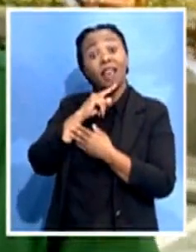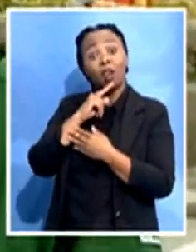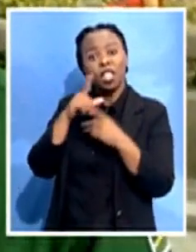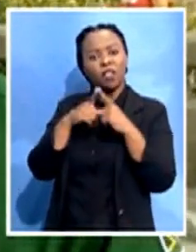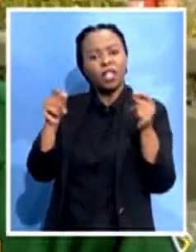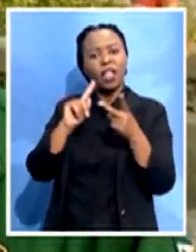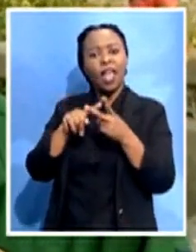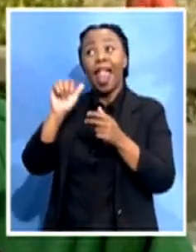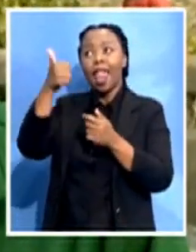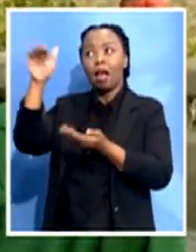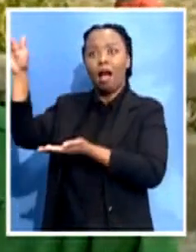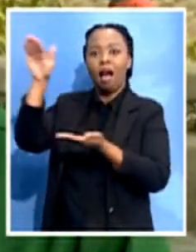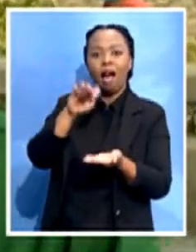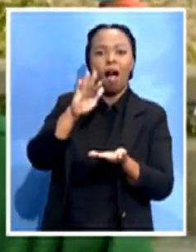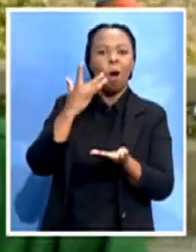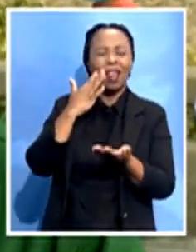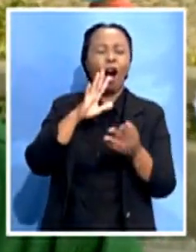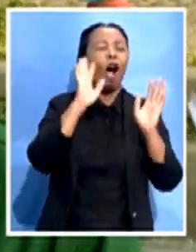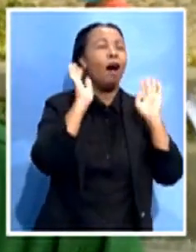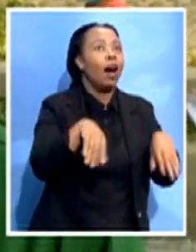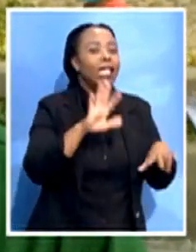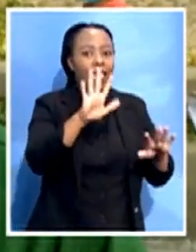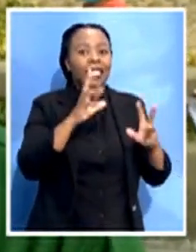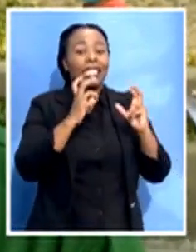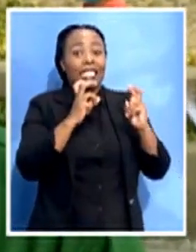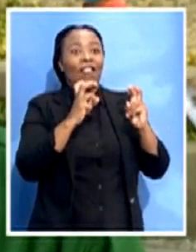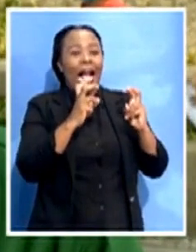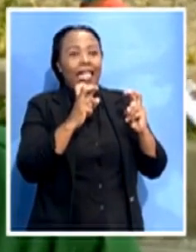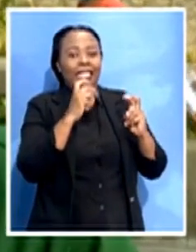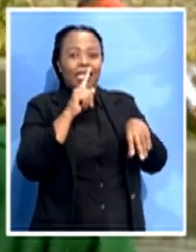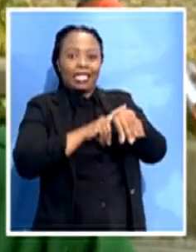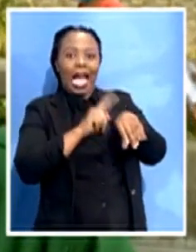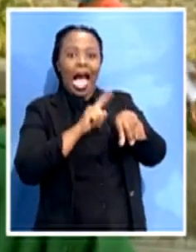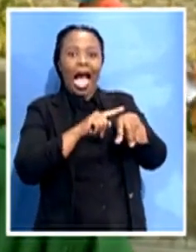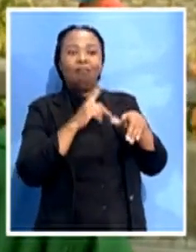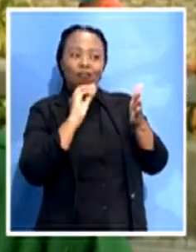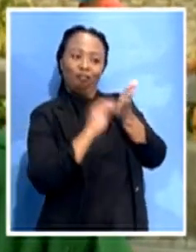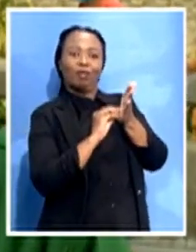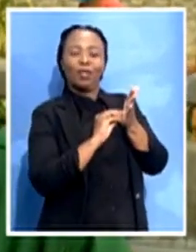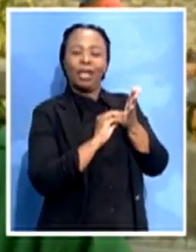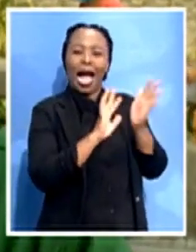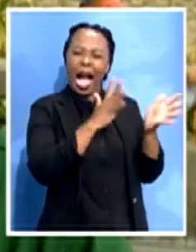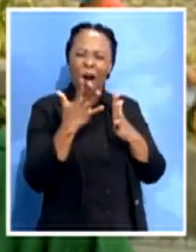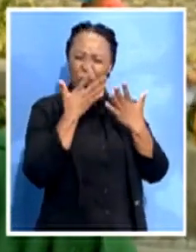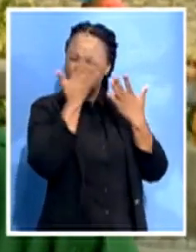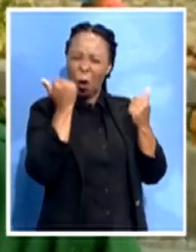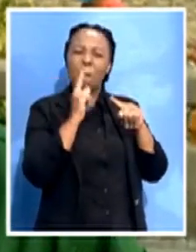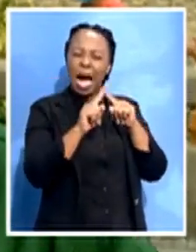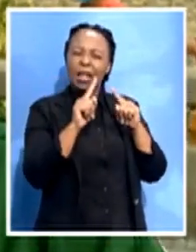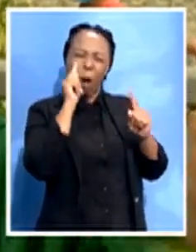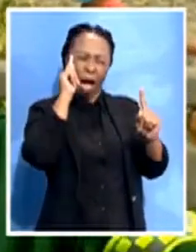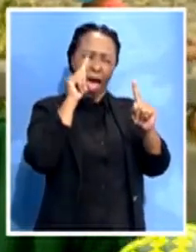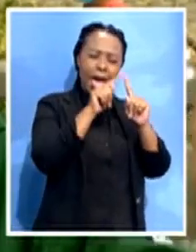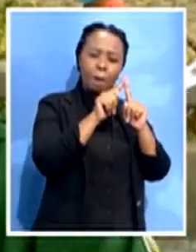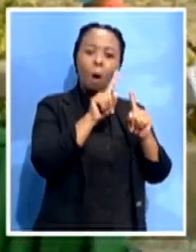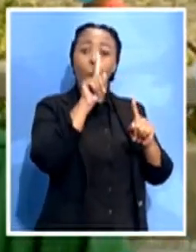to put a definitive time frame to that. Look, we're aiming at this stage to at least reach 1,000 to 1,500 per day, and then